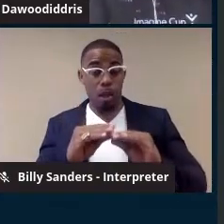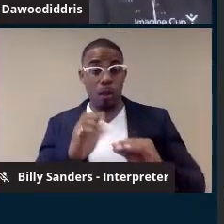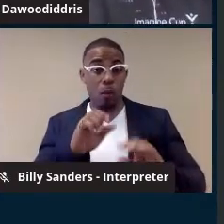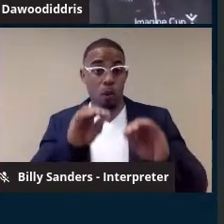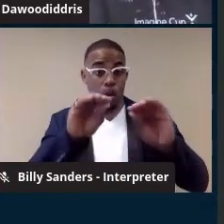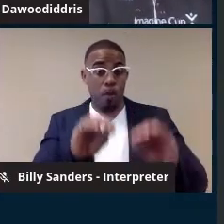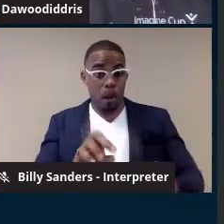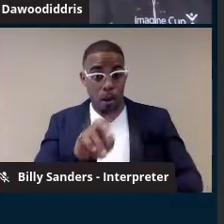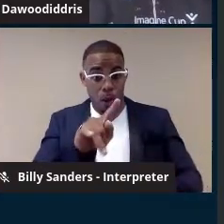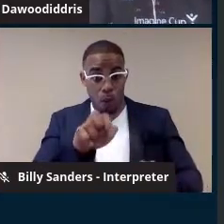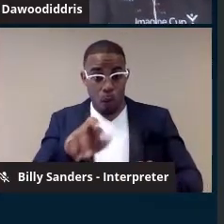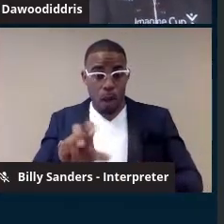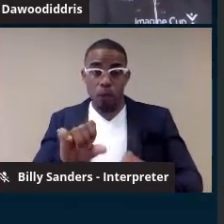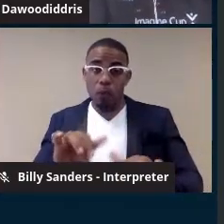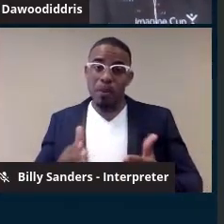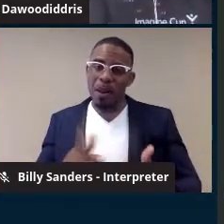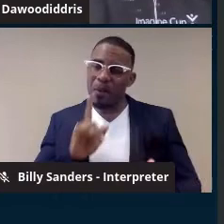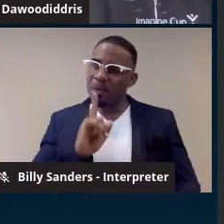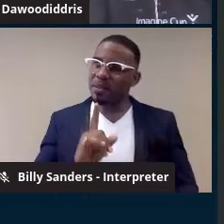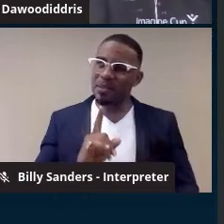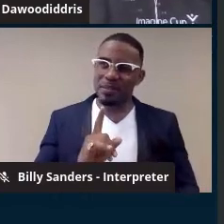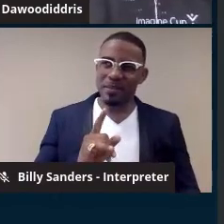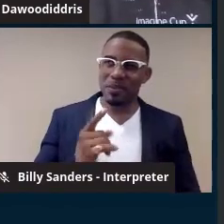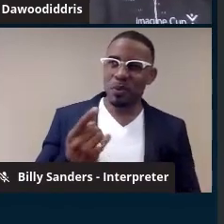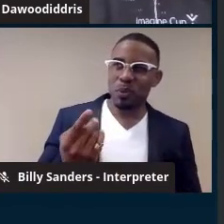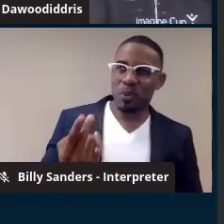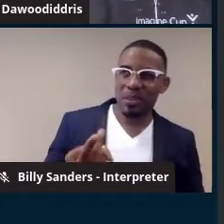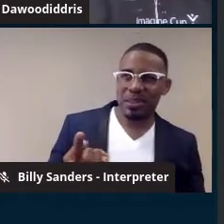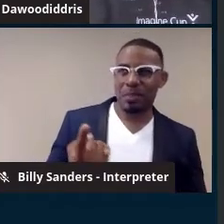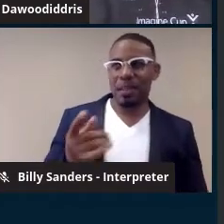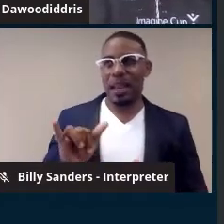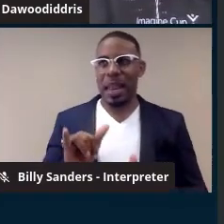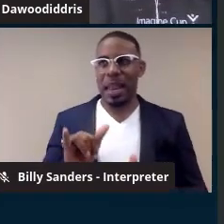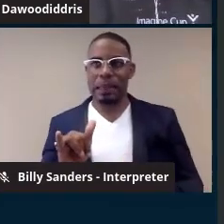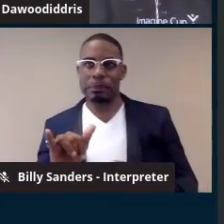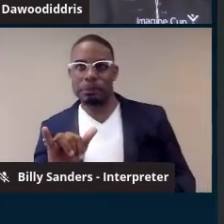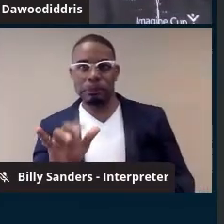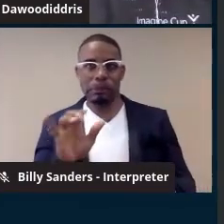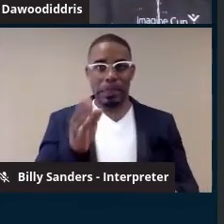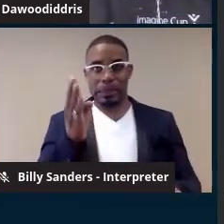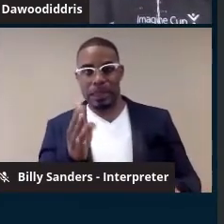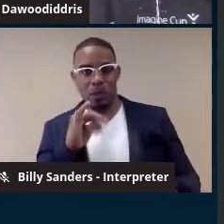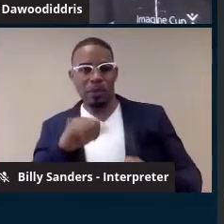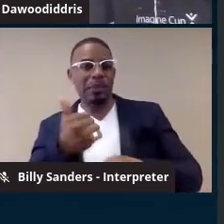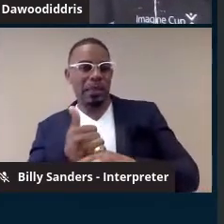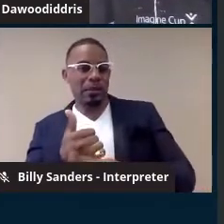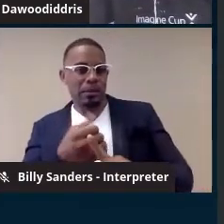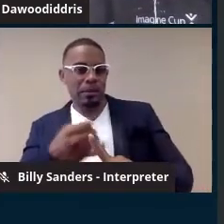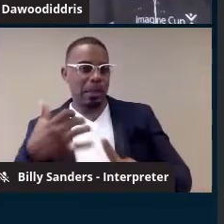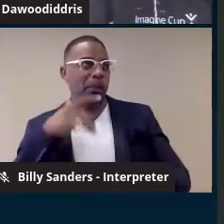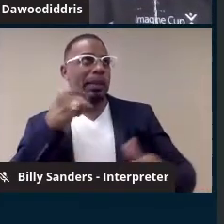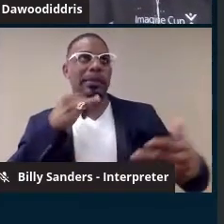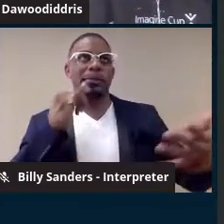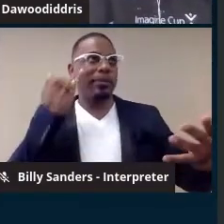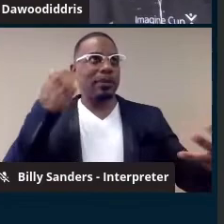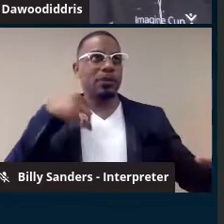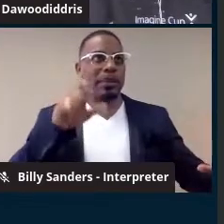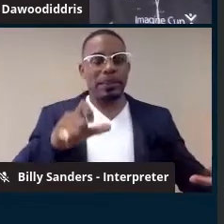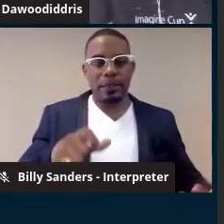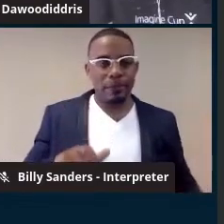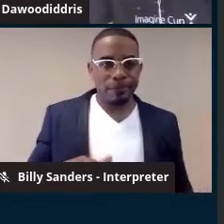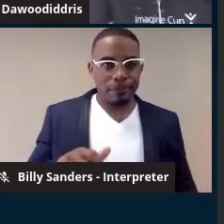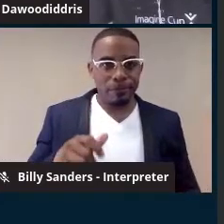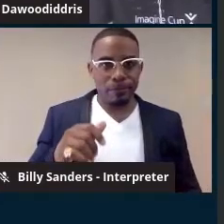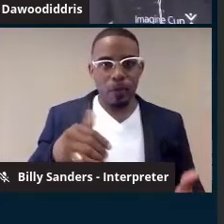the router. So we probably would do something like / go to the setup and say that we need, that particular